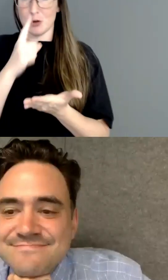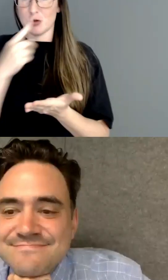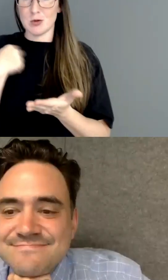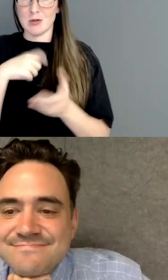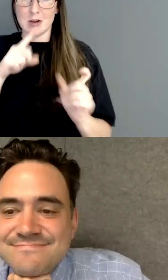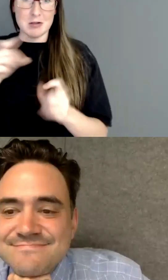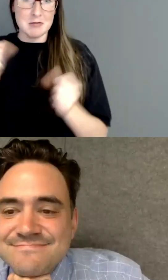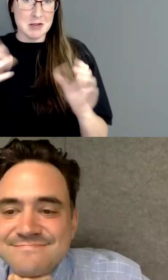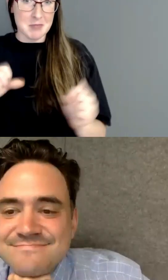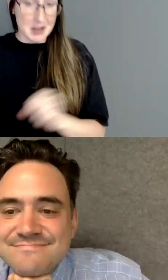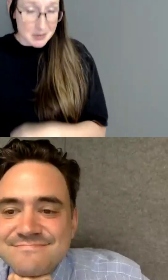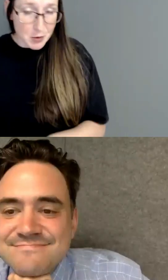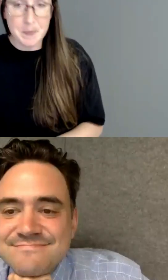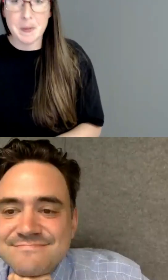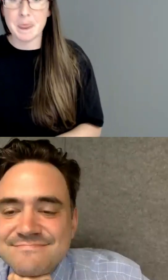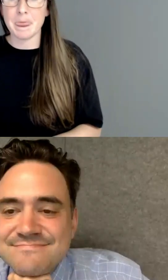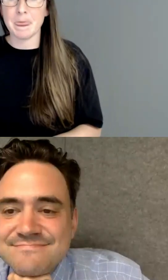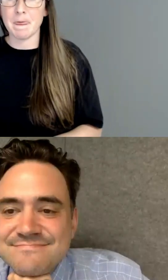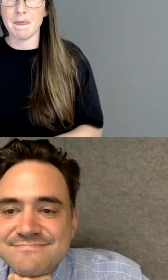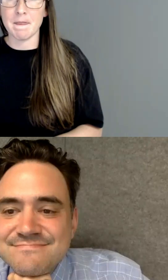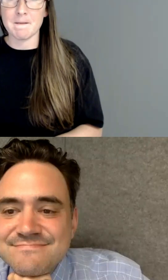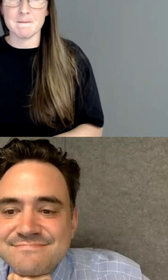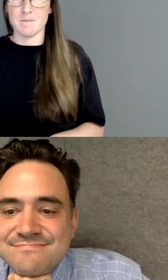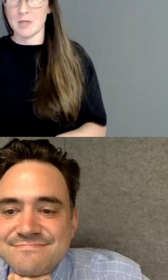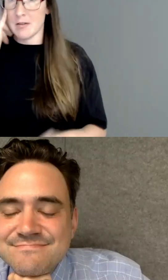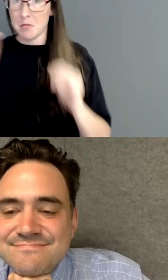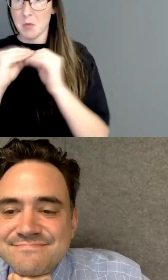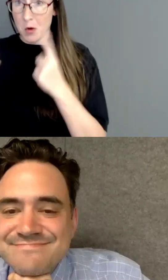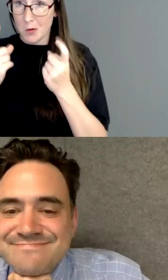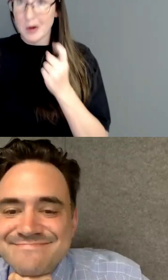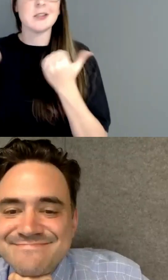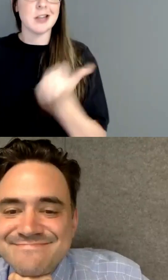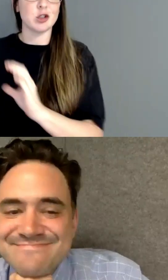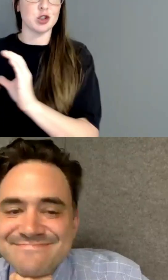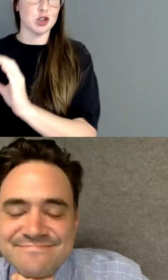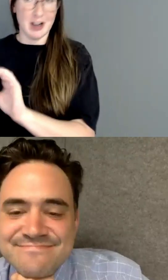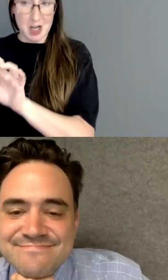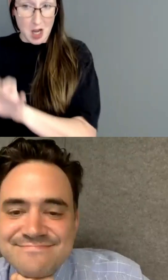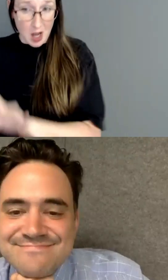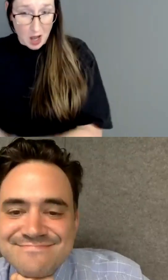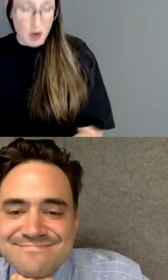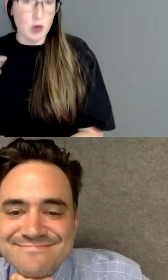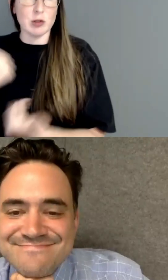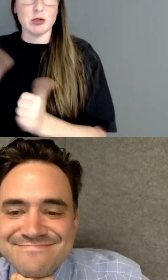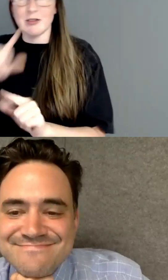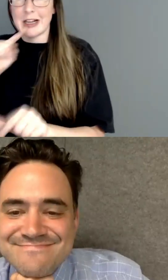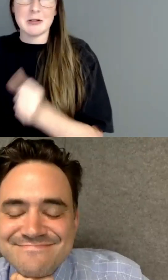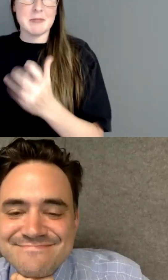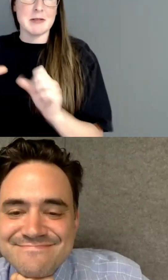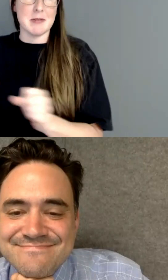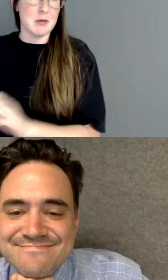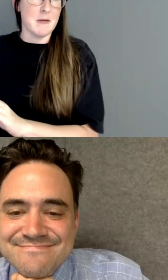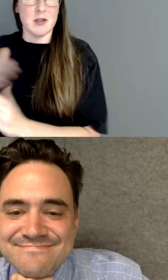can. And if you have more, please do put them in the chat, and we will try to get to as many as we possibly can before the top of the hour.